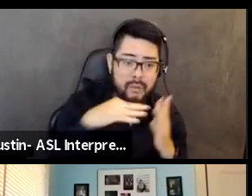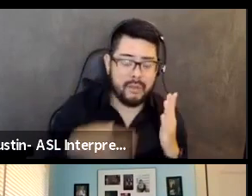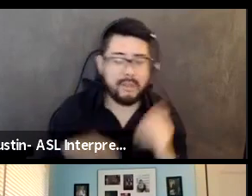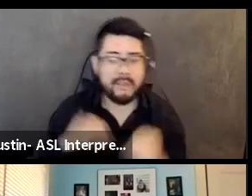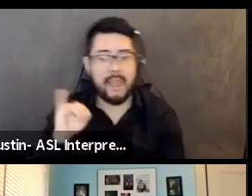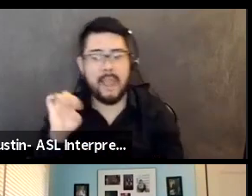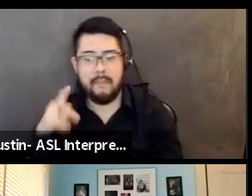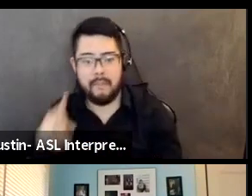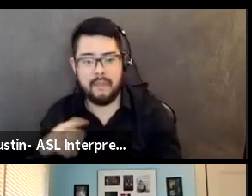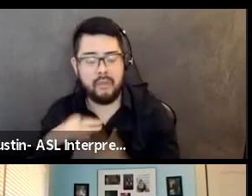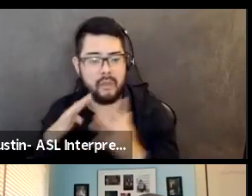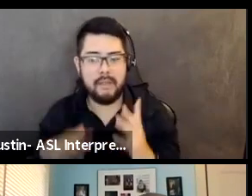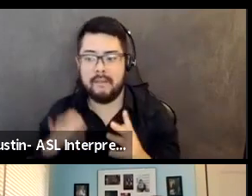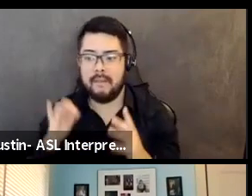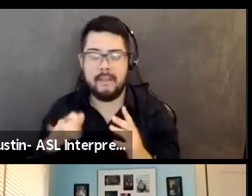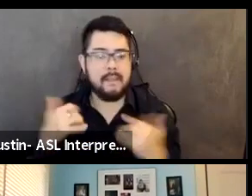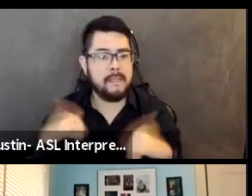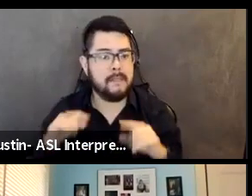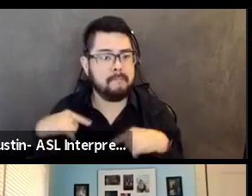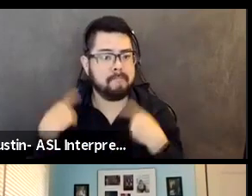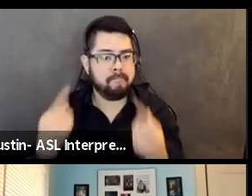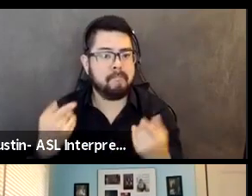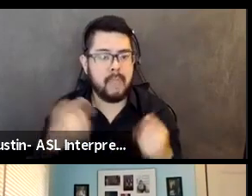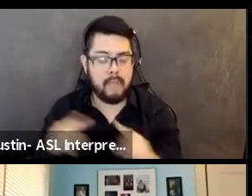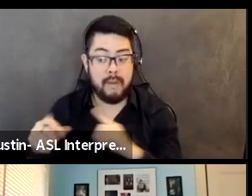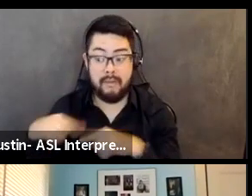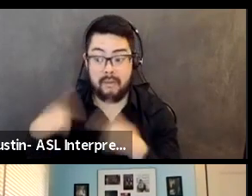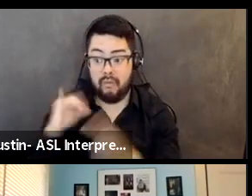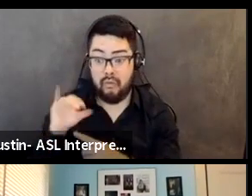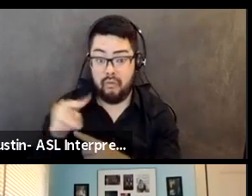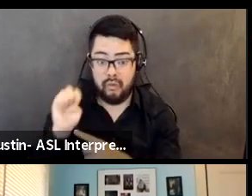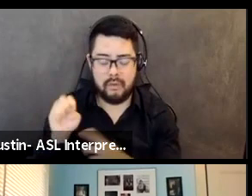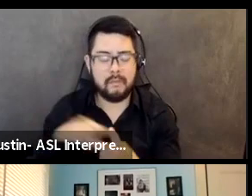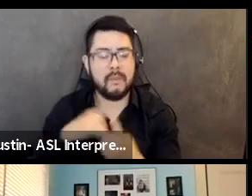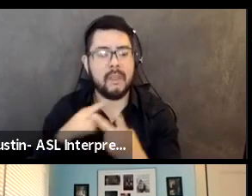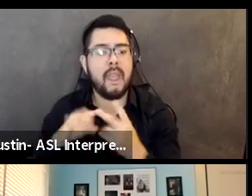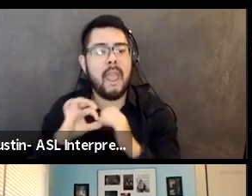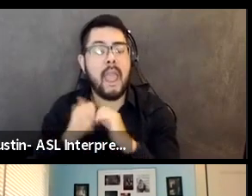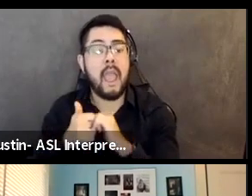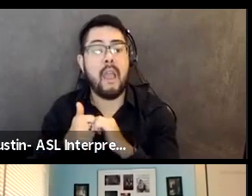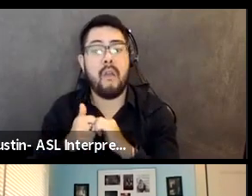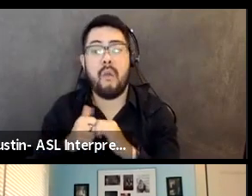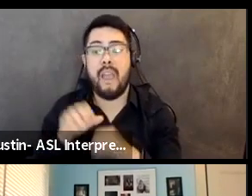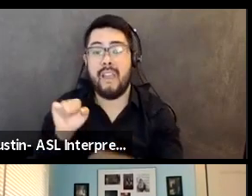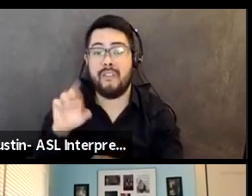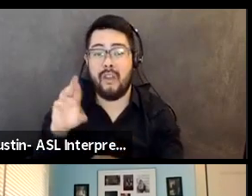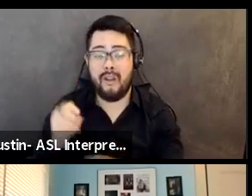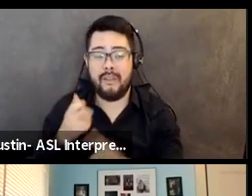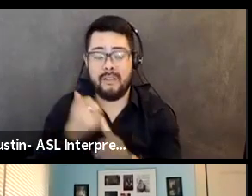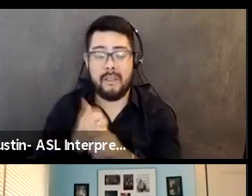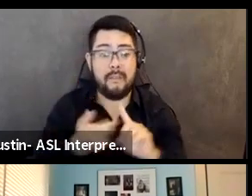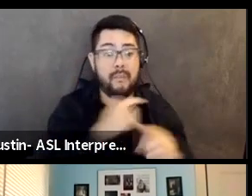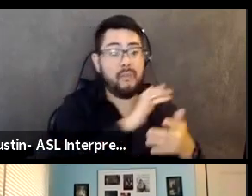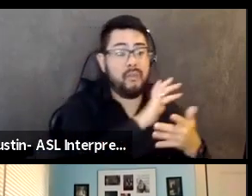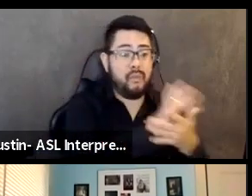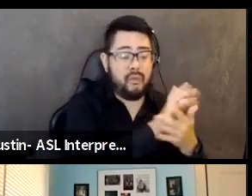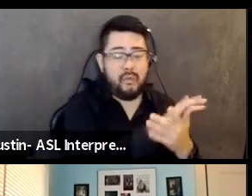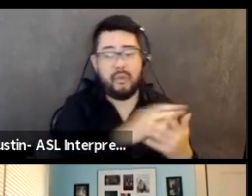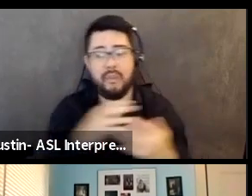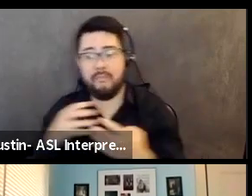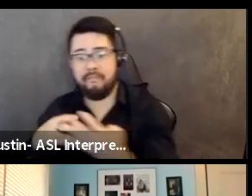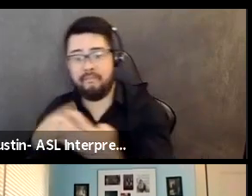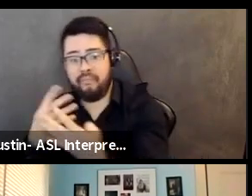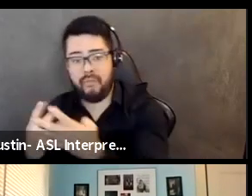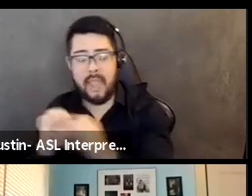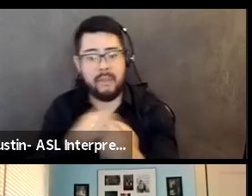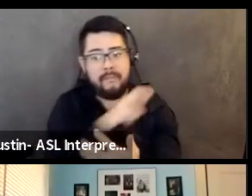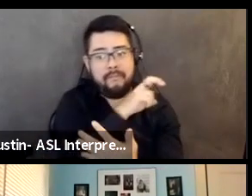june the ways that sros enter students into the school-to-prison pipeline that has not changed since june the data has